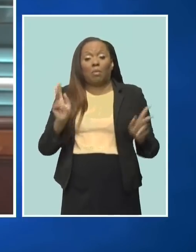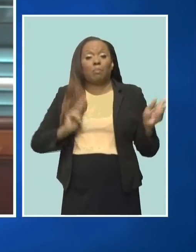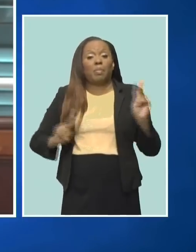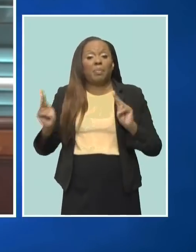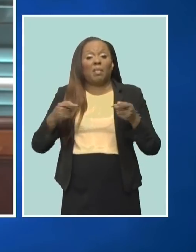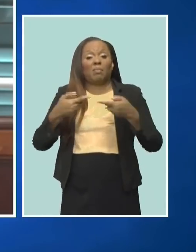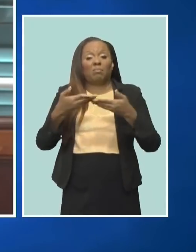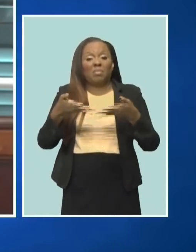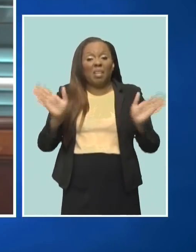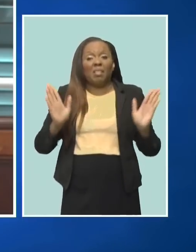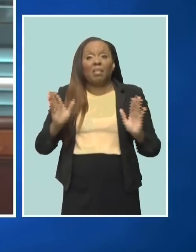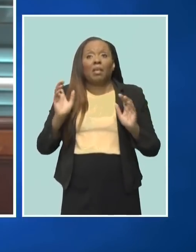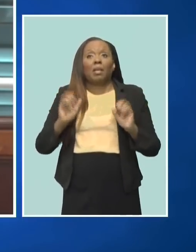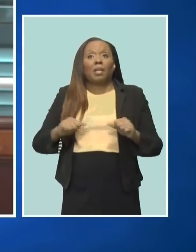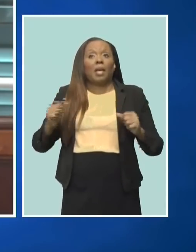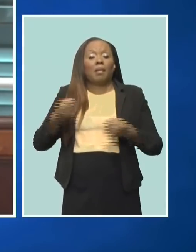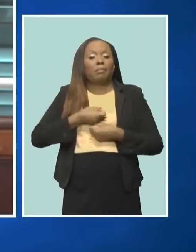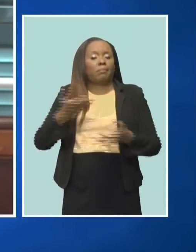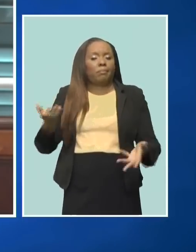any development.